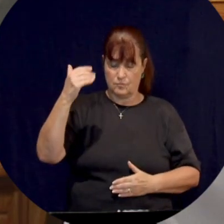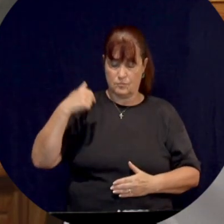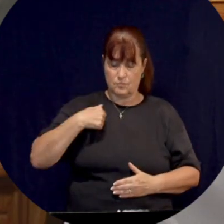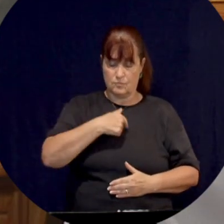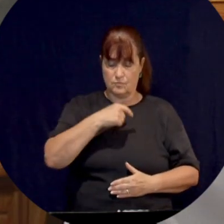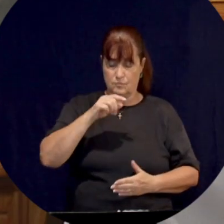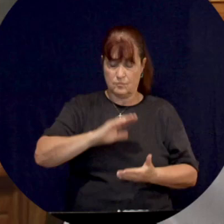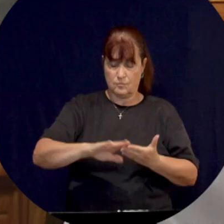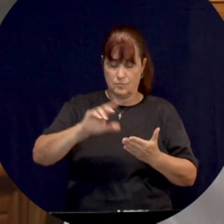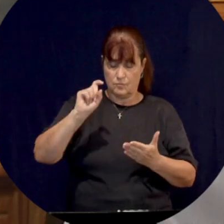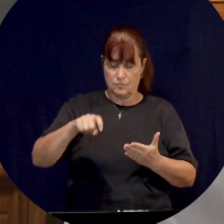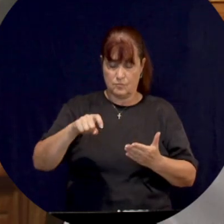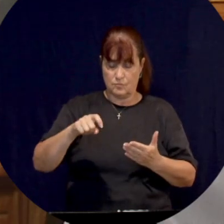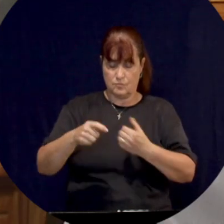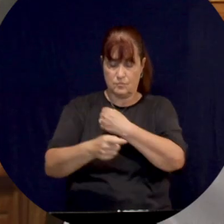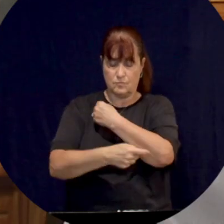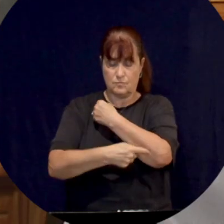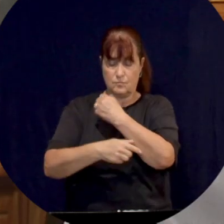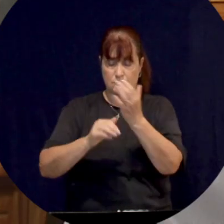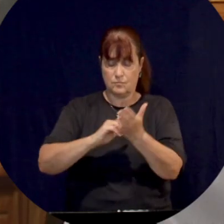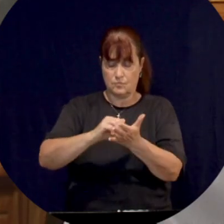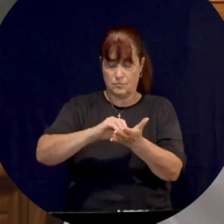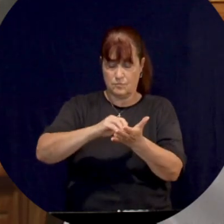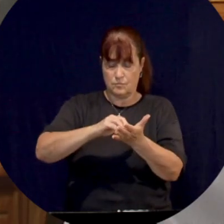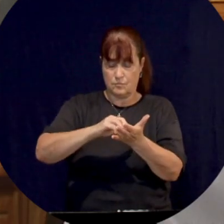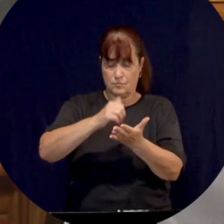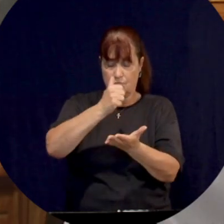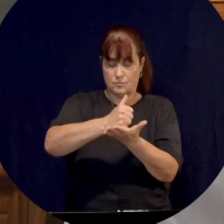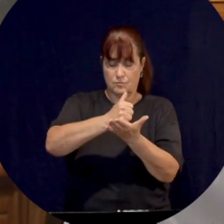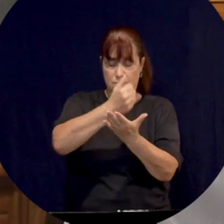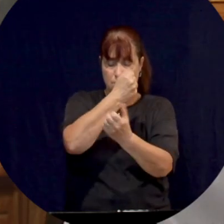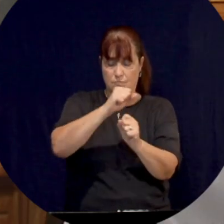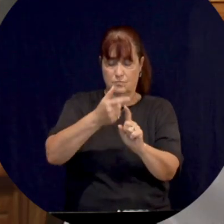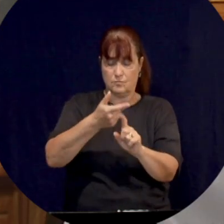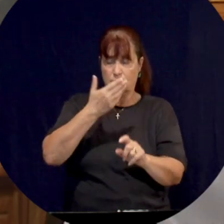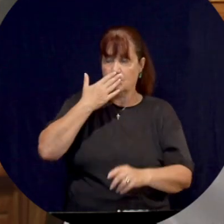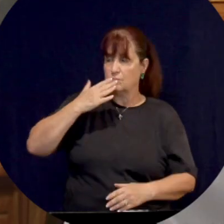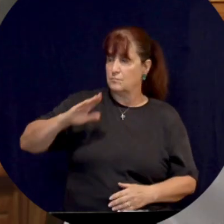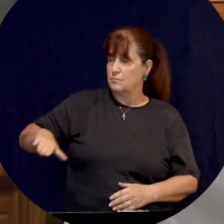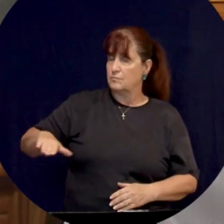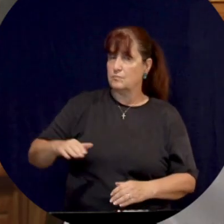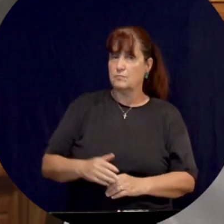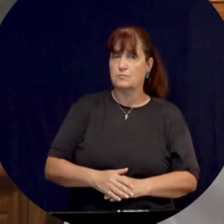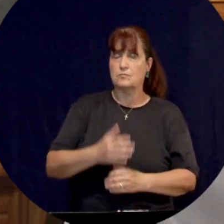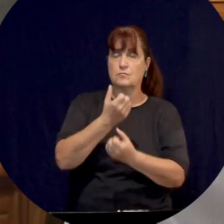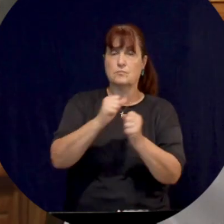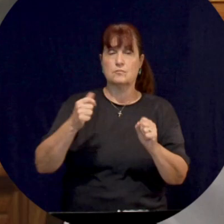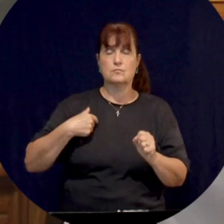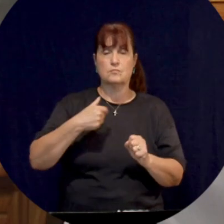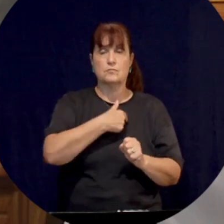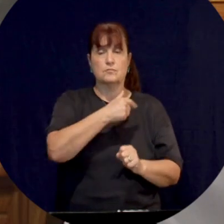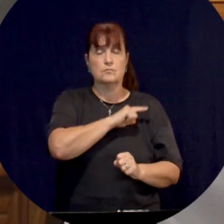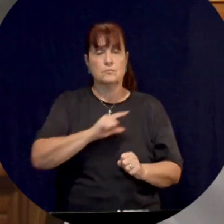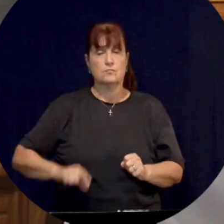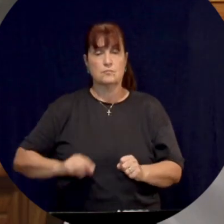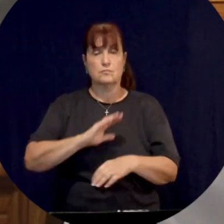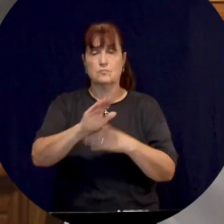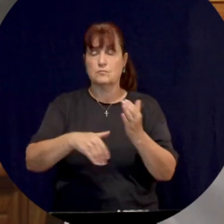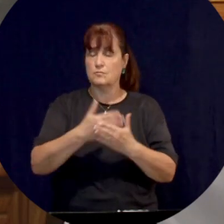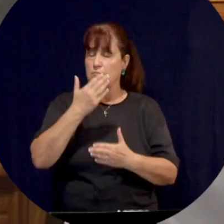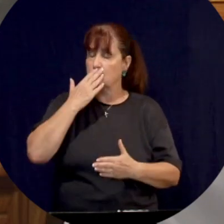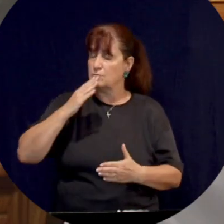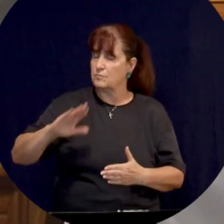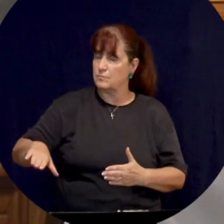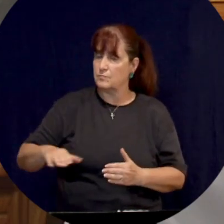us. And lead us not into temptation, but deliver us from evil. Deliver us, Lord, we pray, from